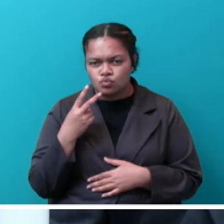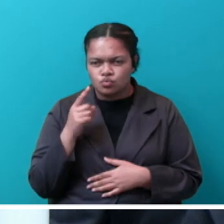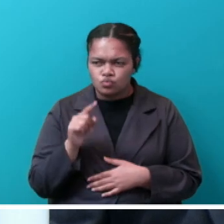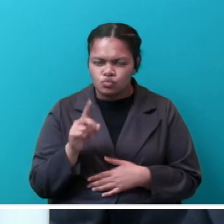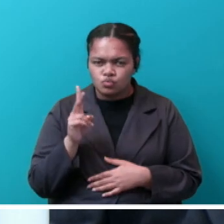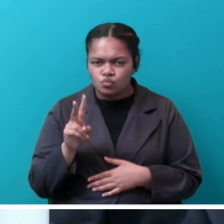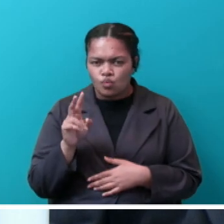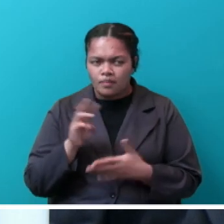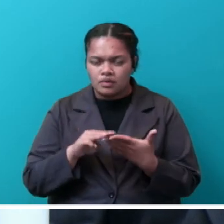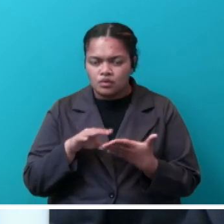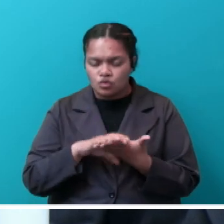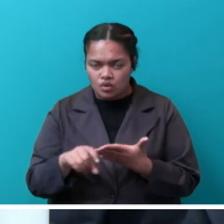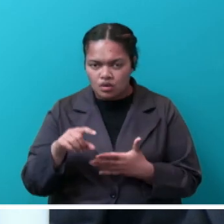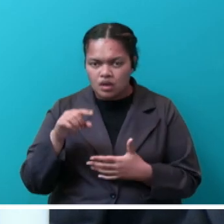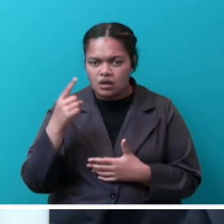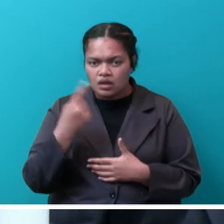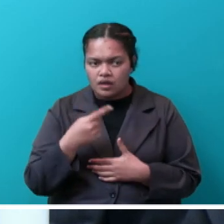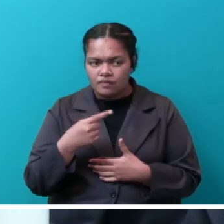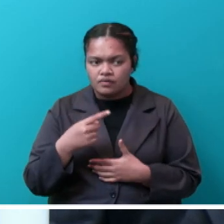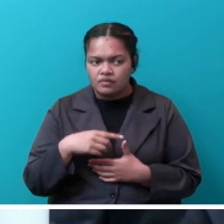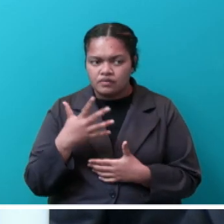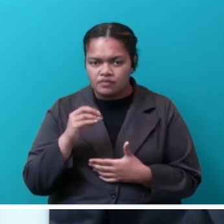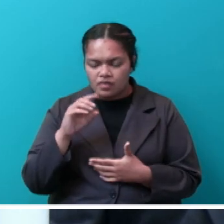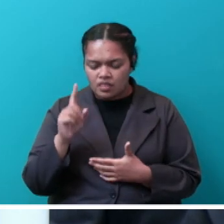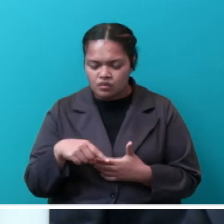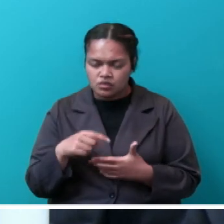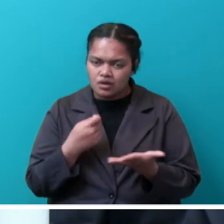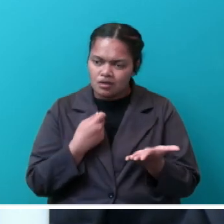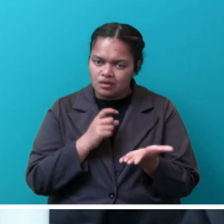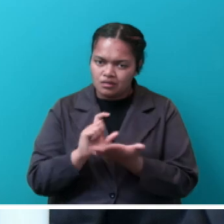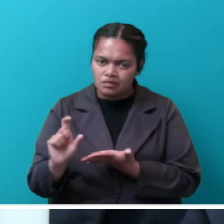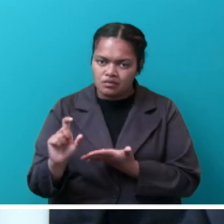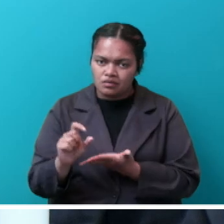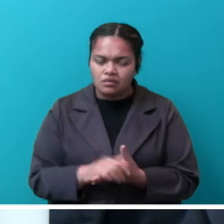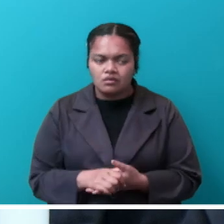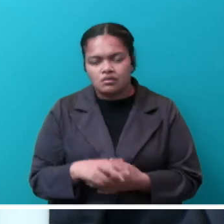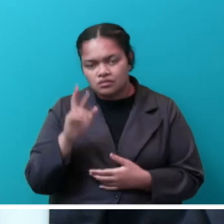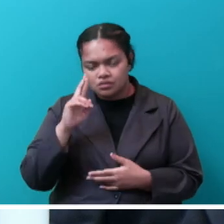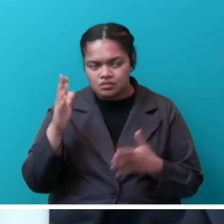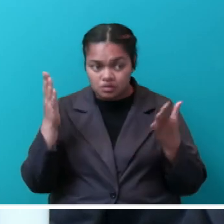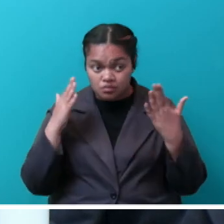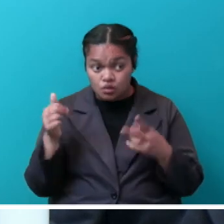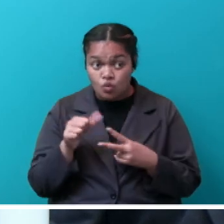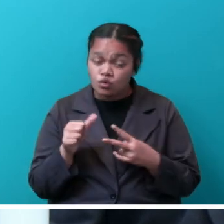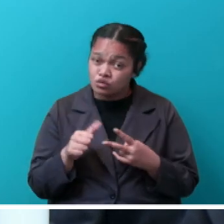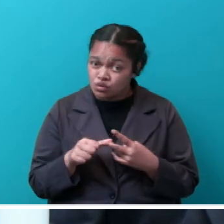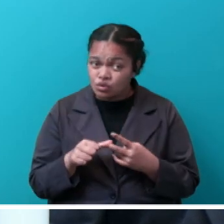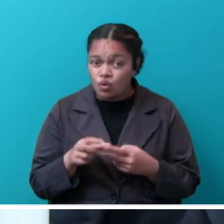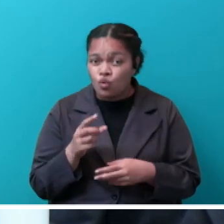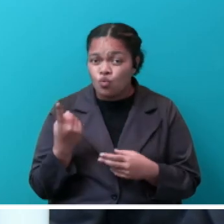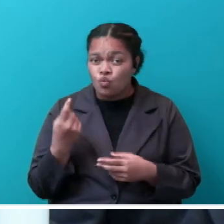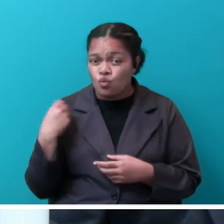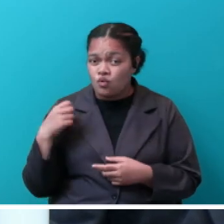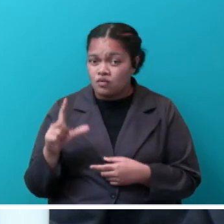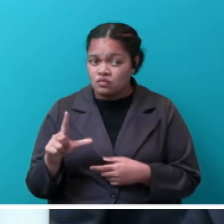which $915,000 has been paid out. Mr. Speaker, sir, there will also be offices